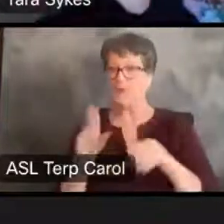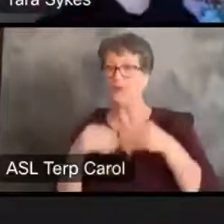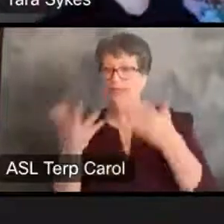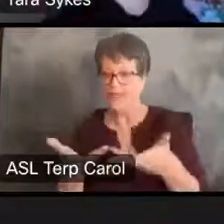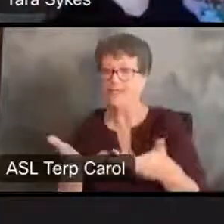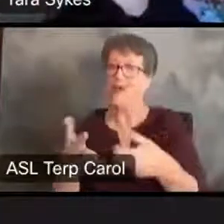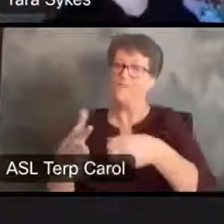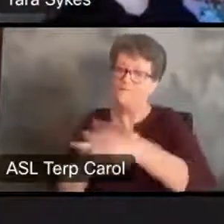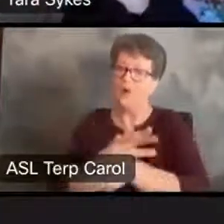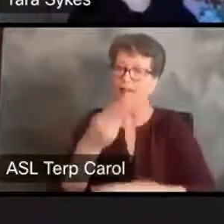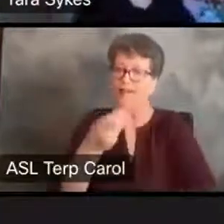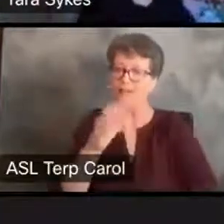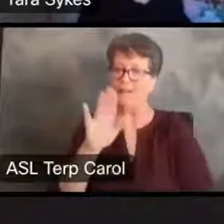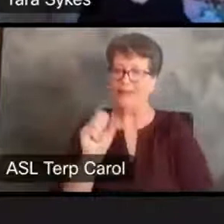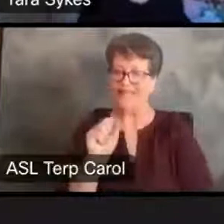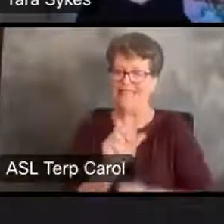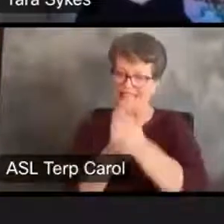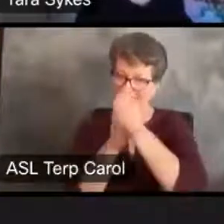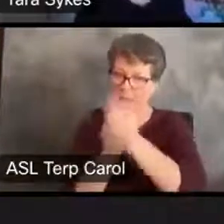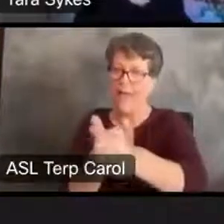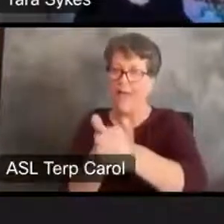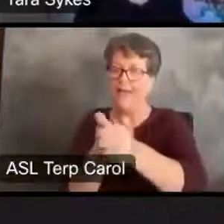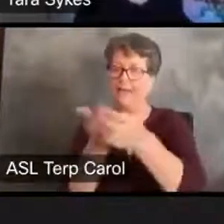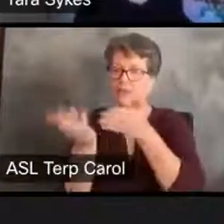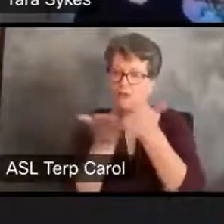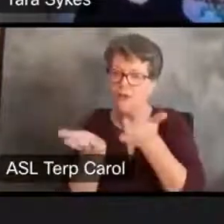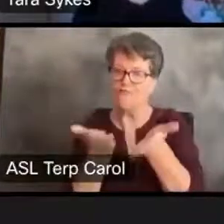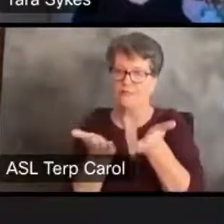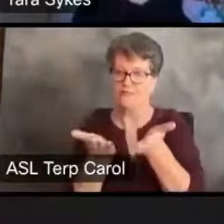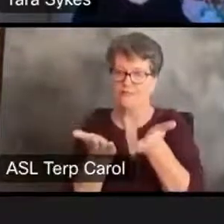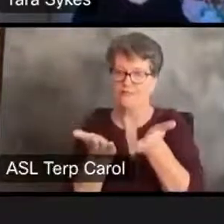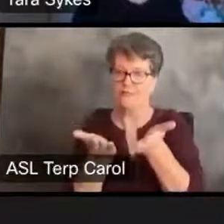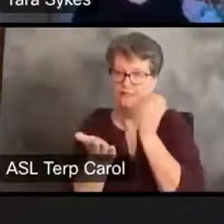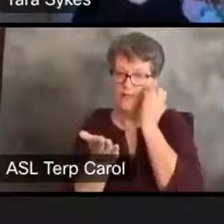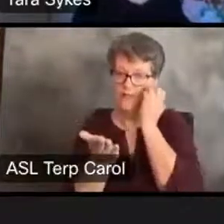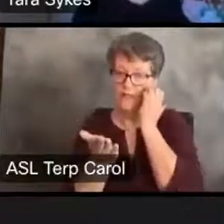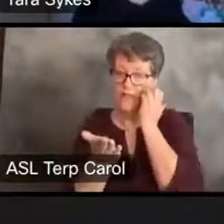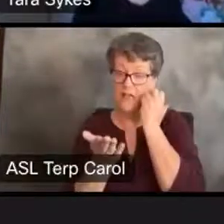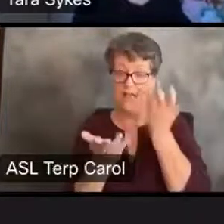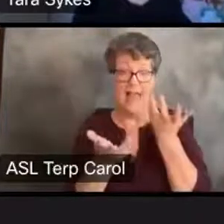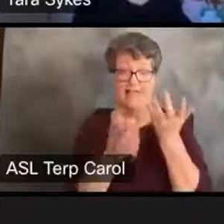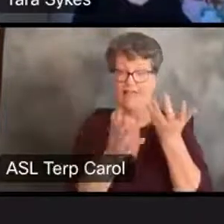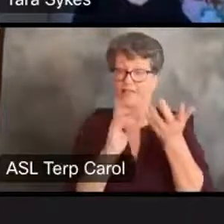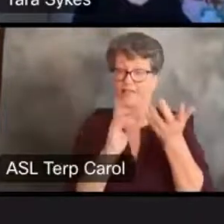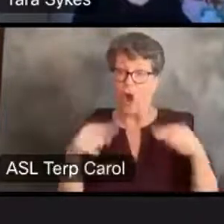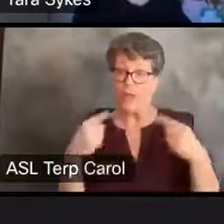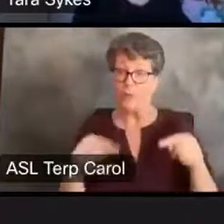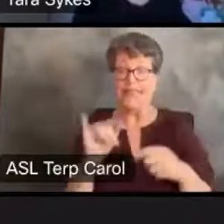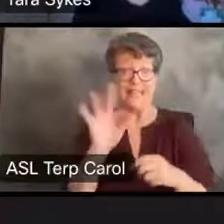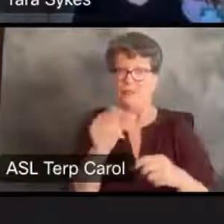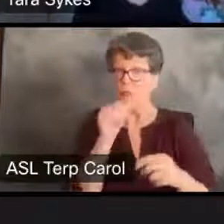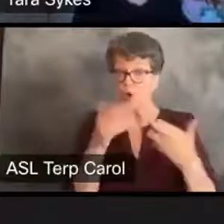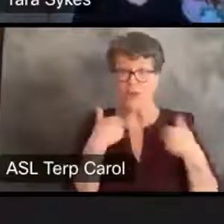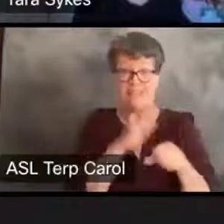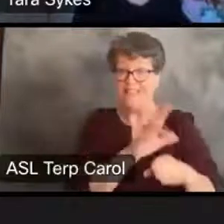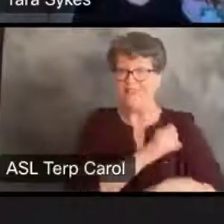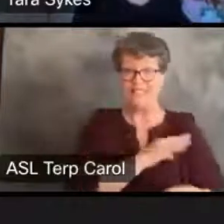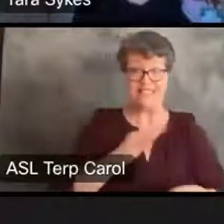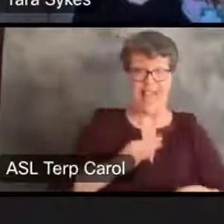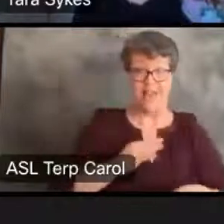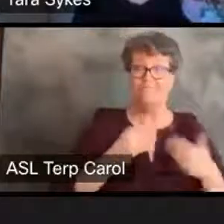Valley Mountain Regional Center and Alta California Regional Center to increase the amount of staff that we are able to